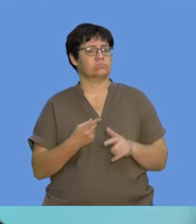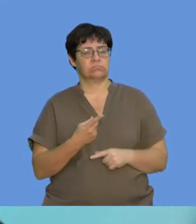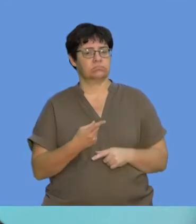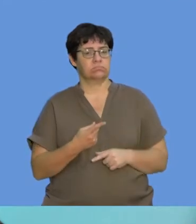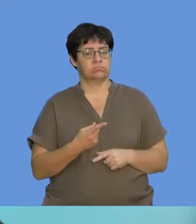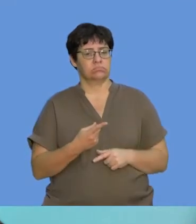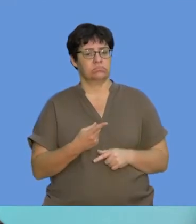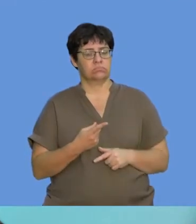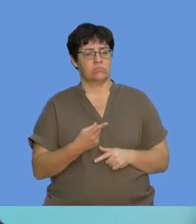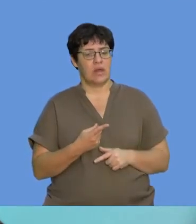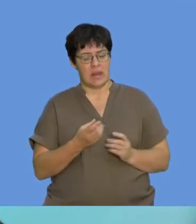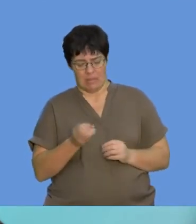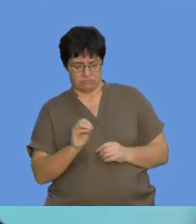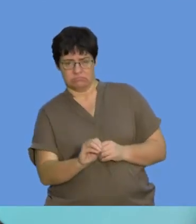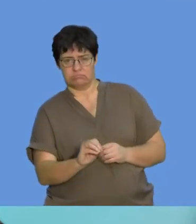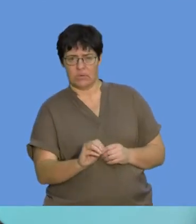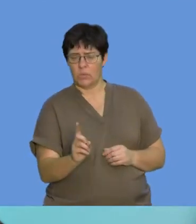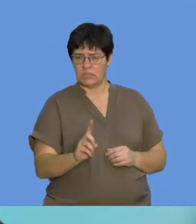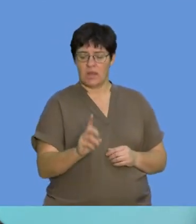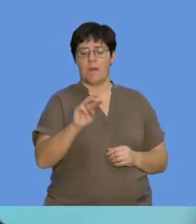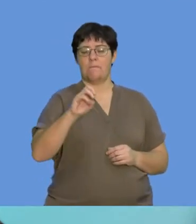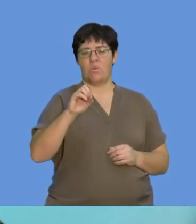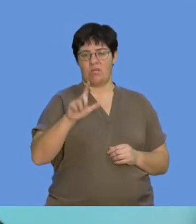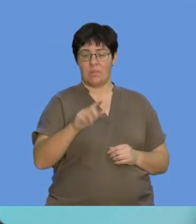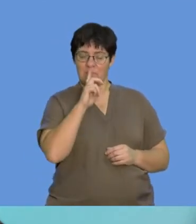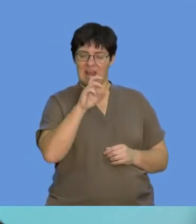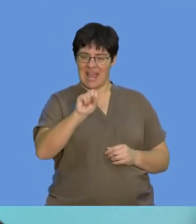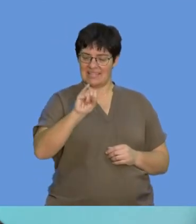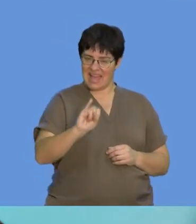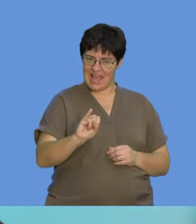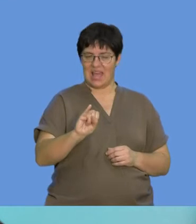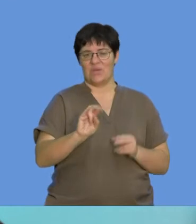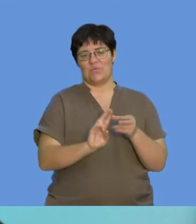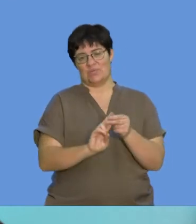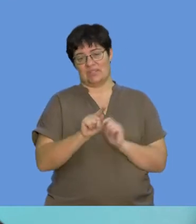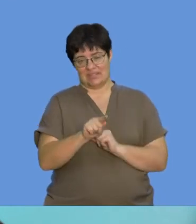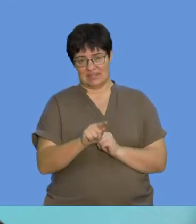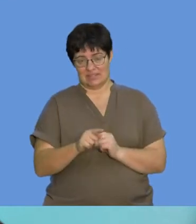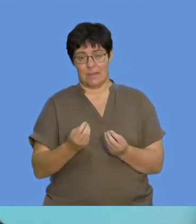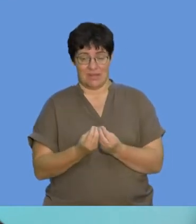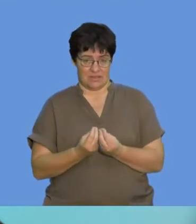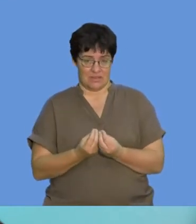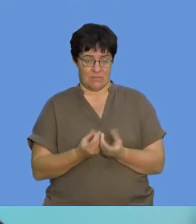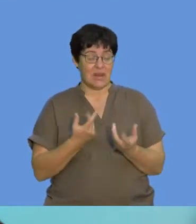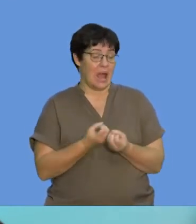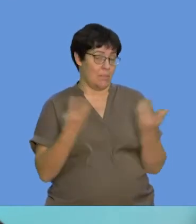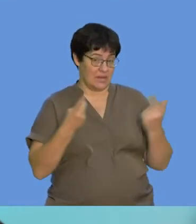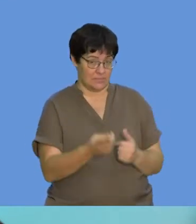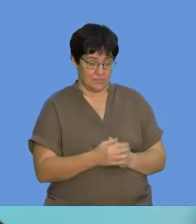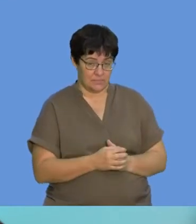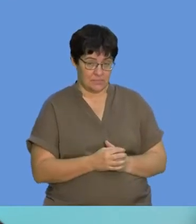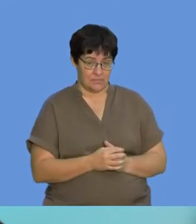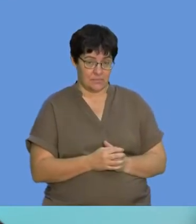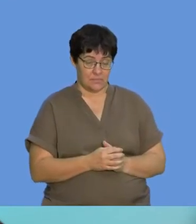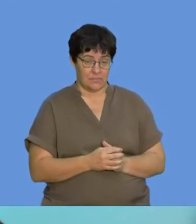We use the mole. So the mole represents the SI unit of matter in terms of amount. So if we